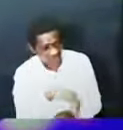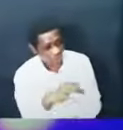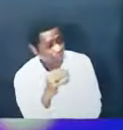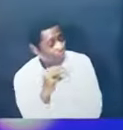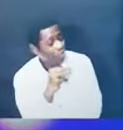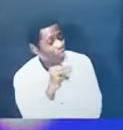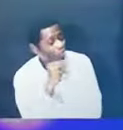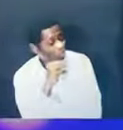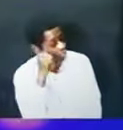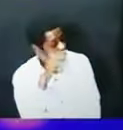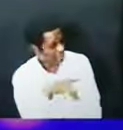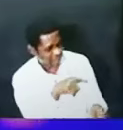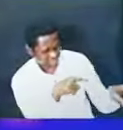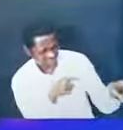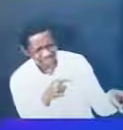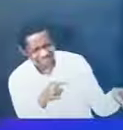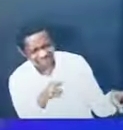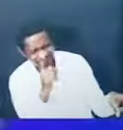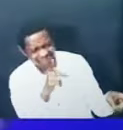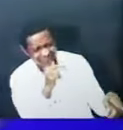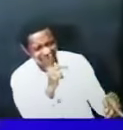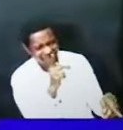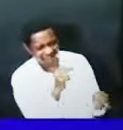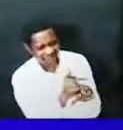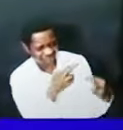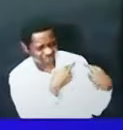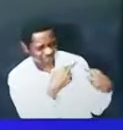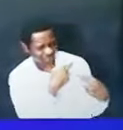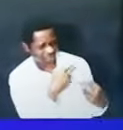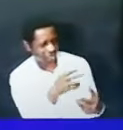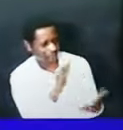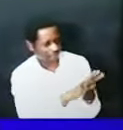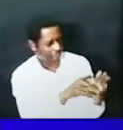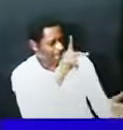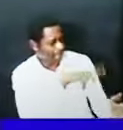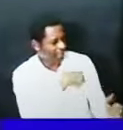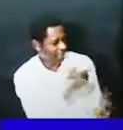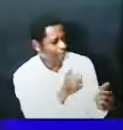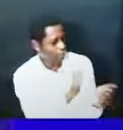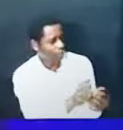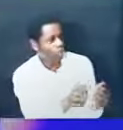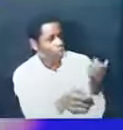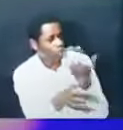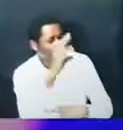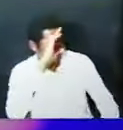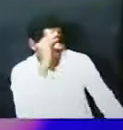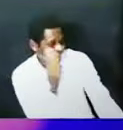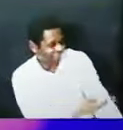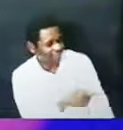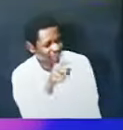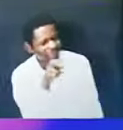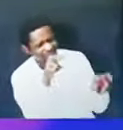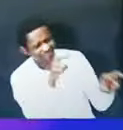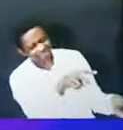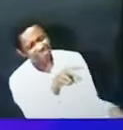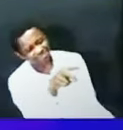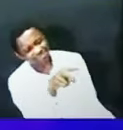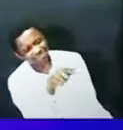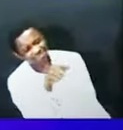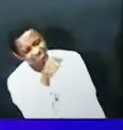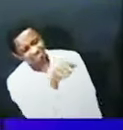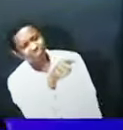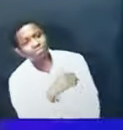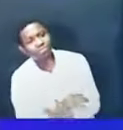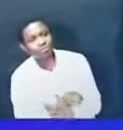this holy child. Now obaya unu bema de yono ena oba beswasa oba